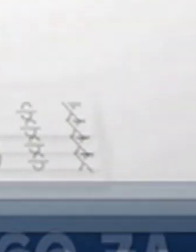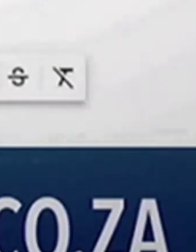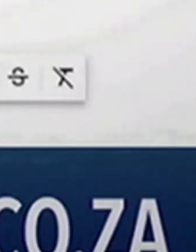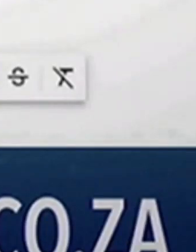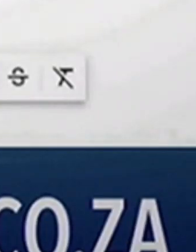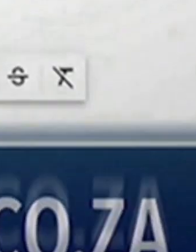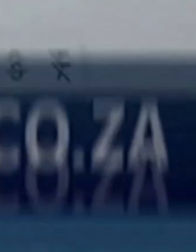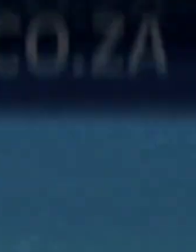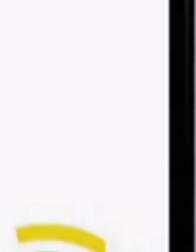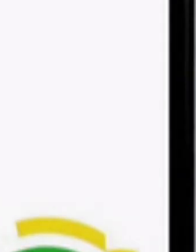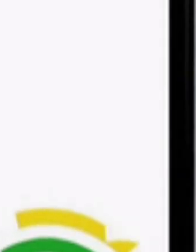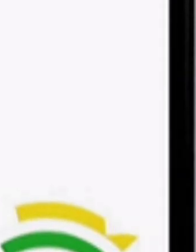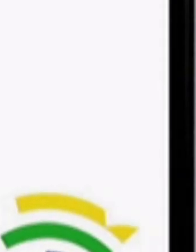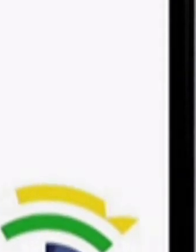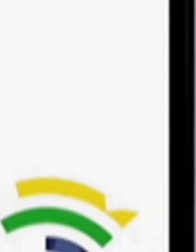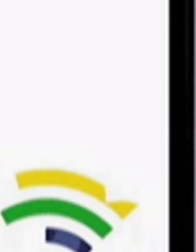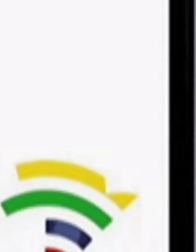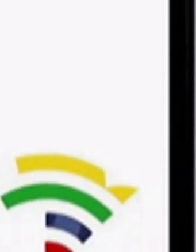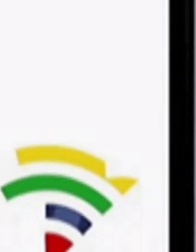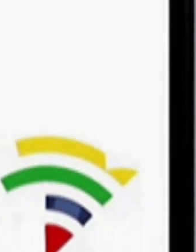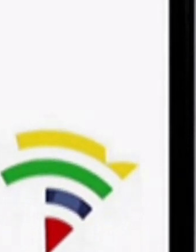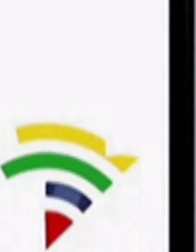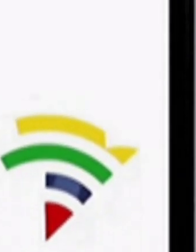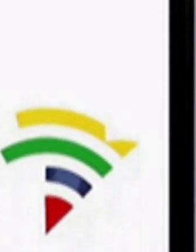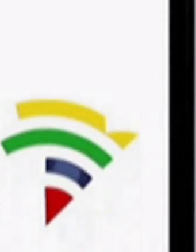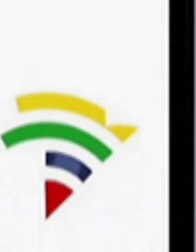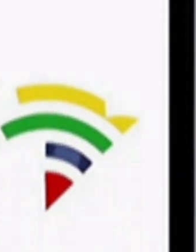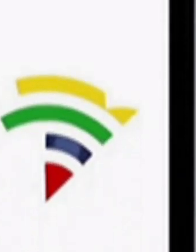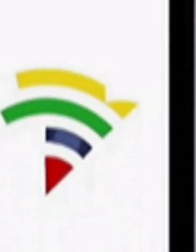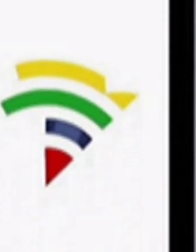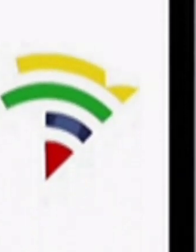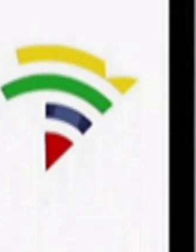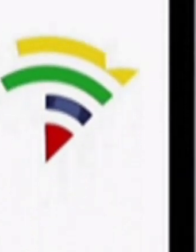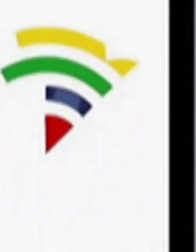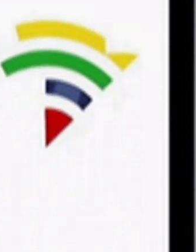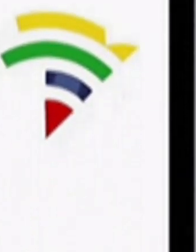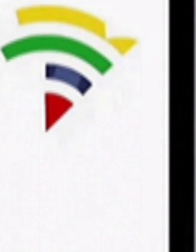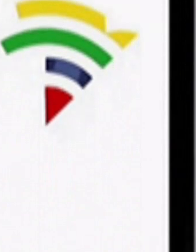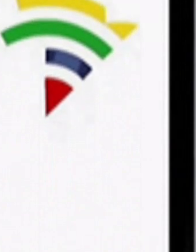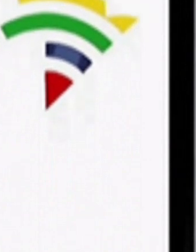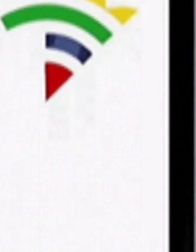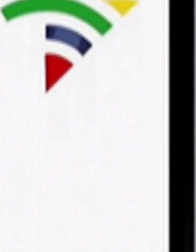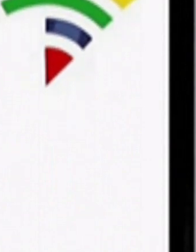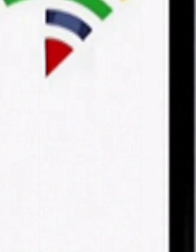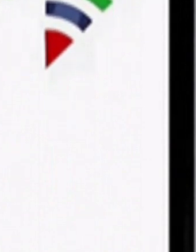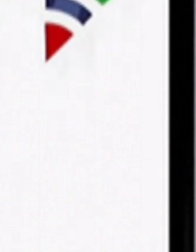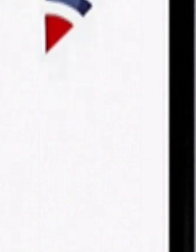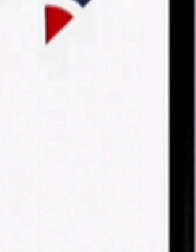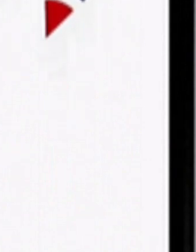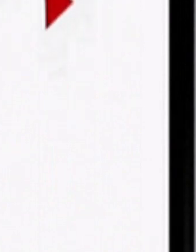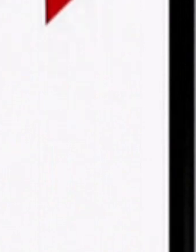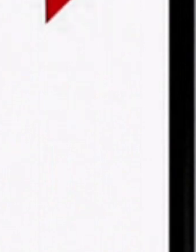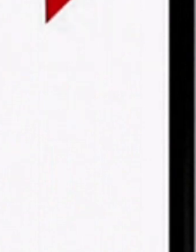news@sabc.co.za. SABC News lentšu la gago re ikemetše ga re tšee lehlakore.